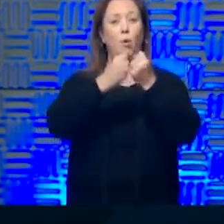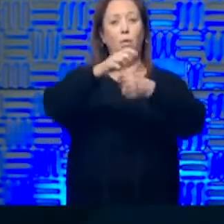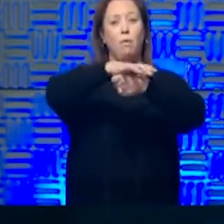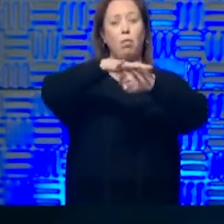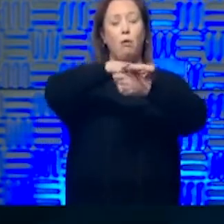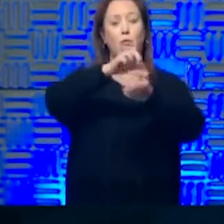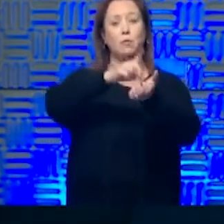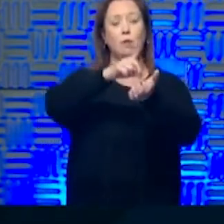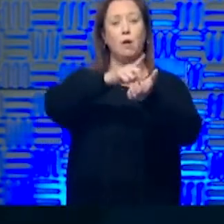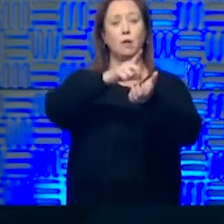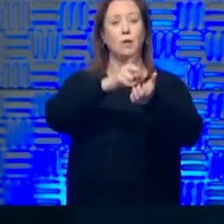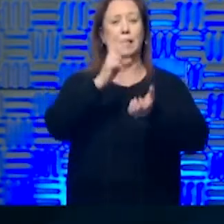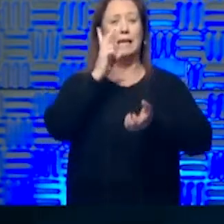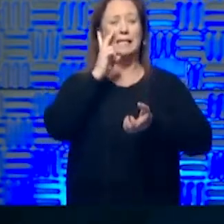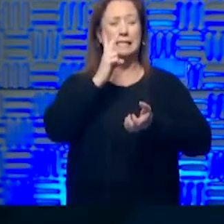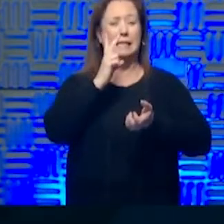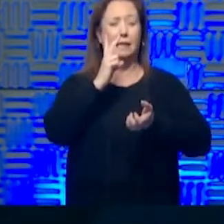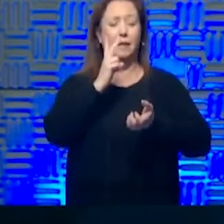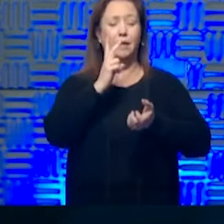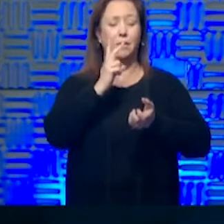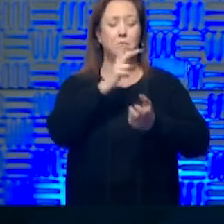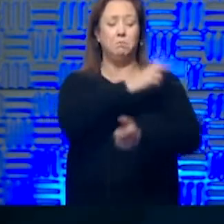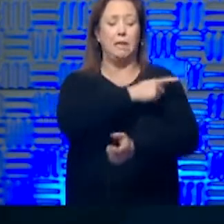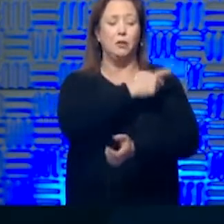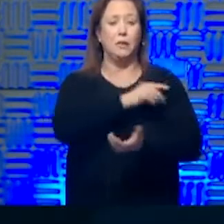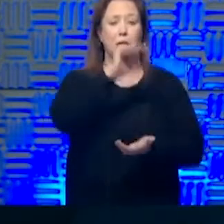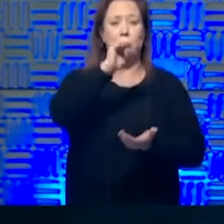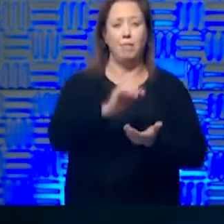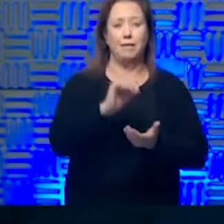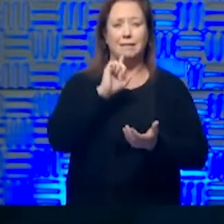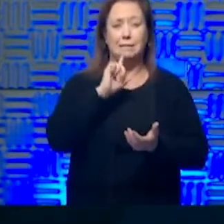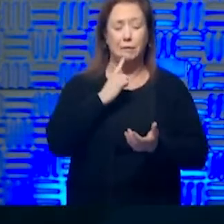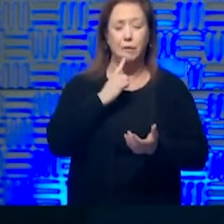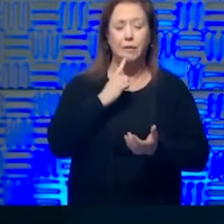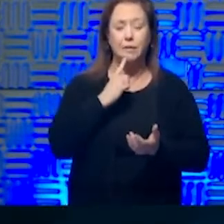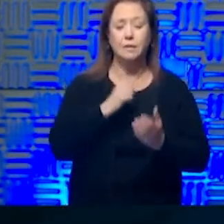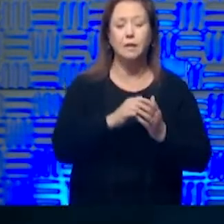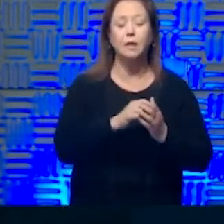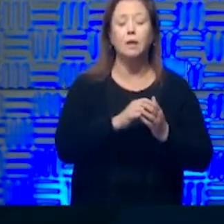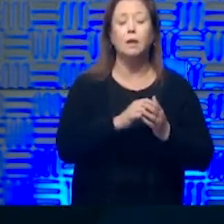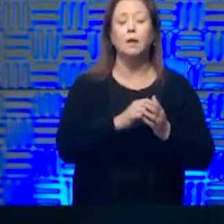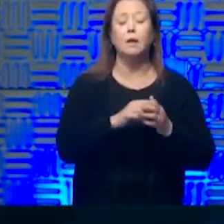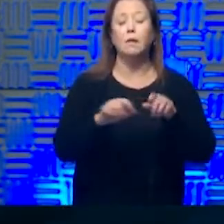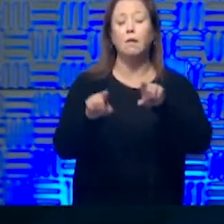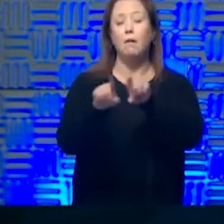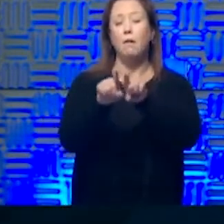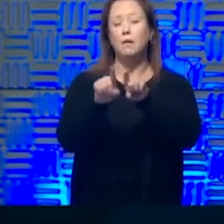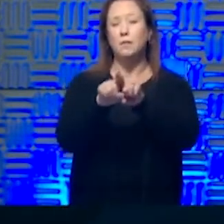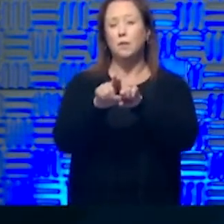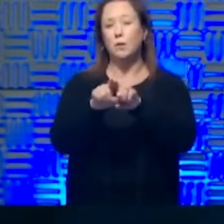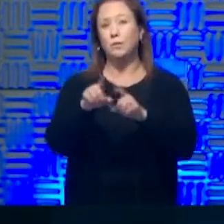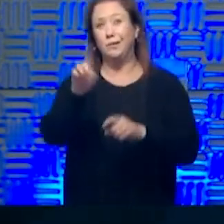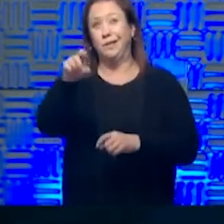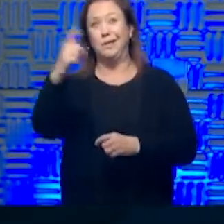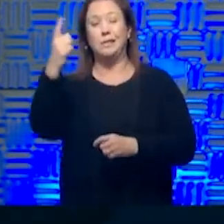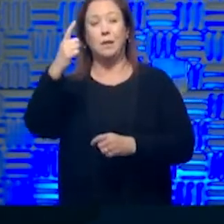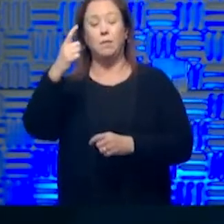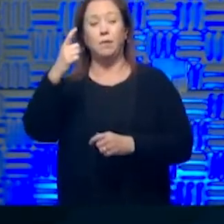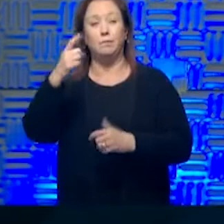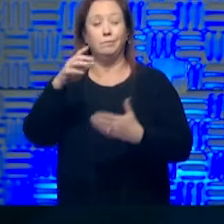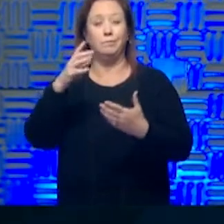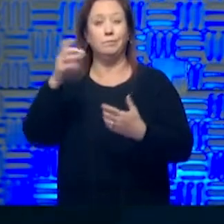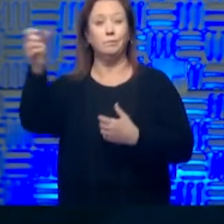see some of the less acute patients and help them and work in conjunction. And then sometimes you just need somebody to go